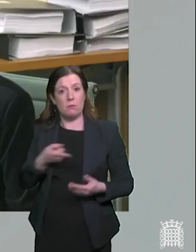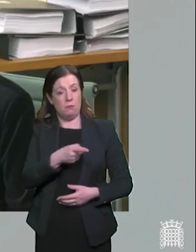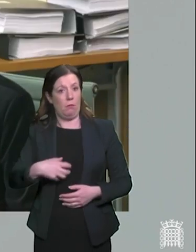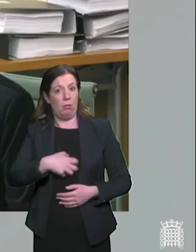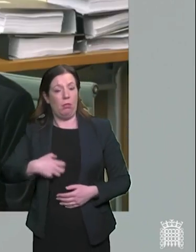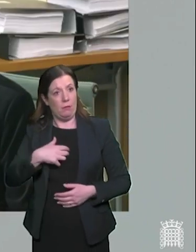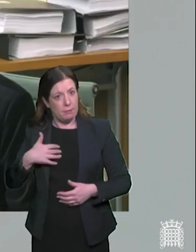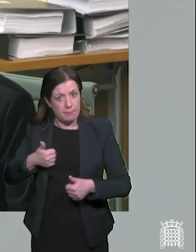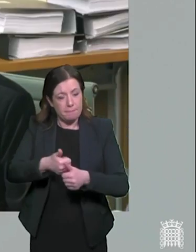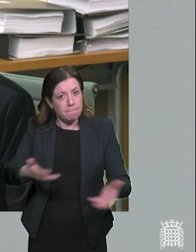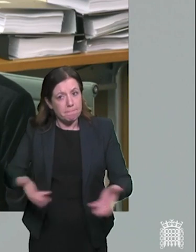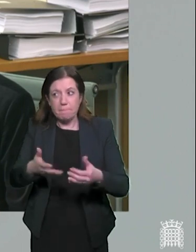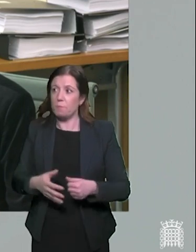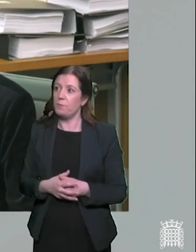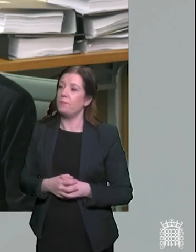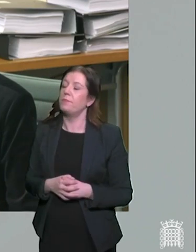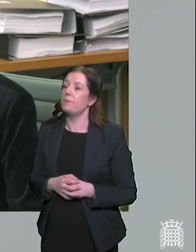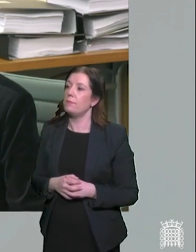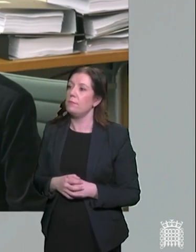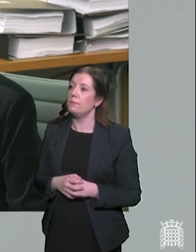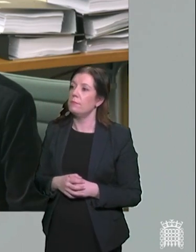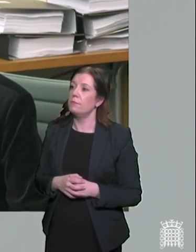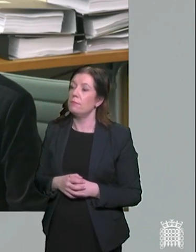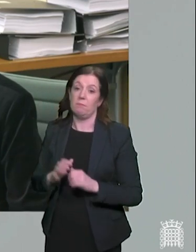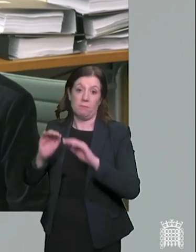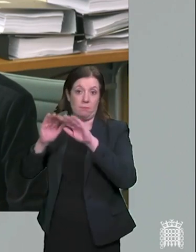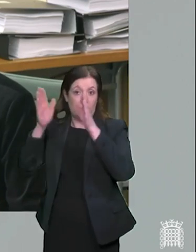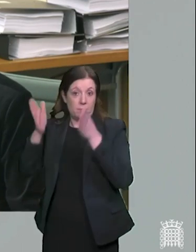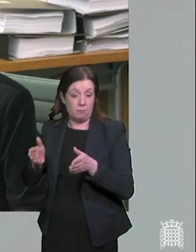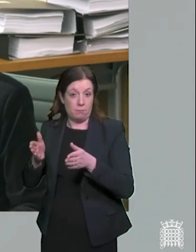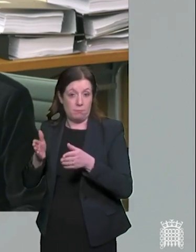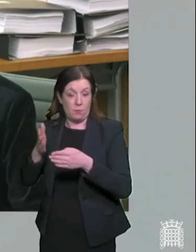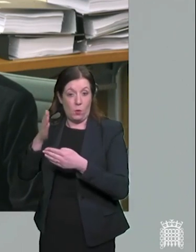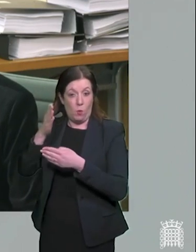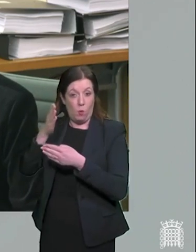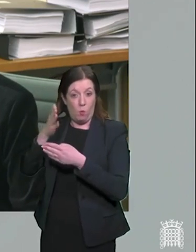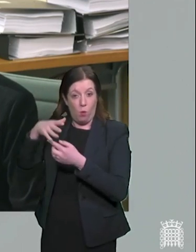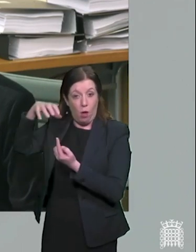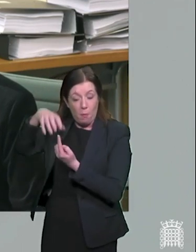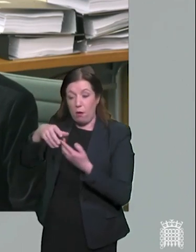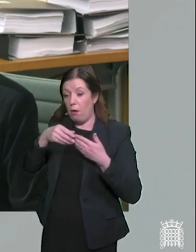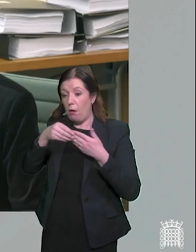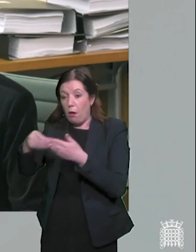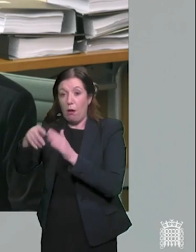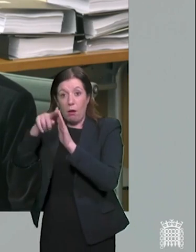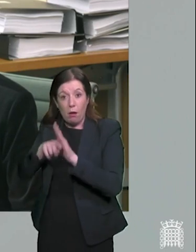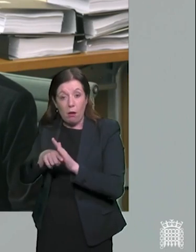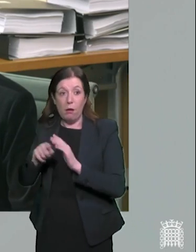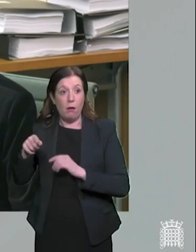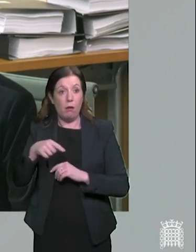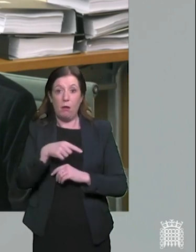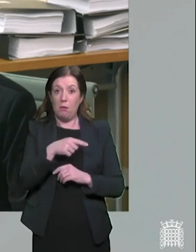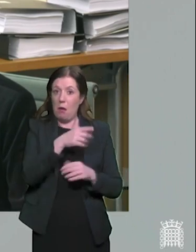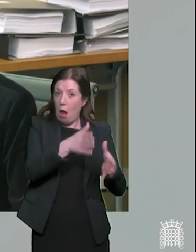Did you think, Mr Johnson, that exceptions applied in Number 10 to workplace rules and social distancing guidelines that didn't apply